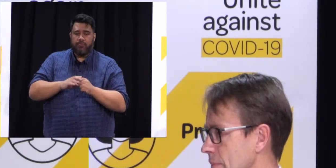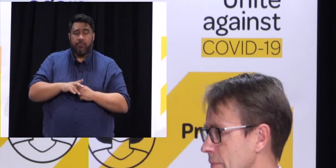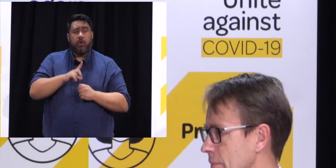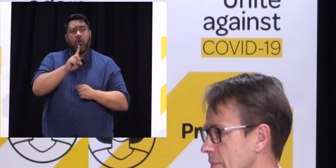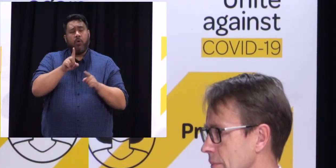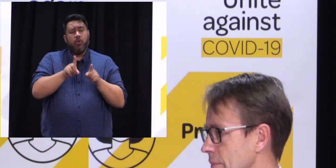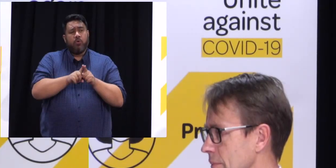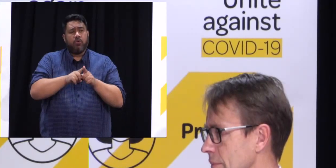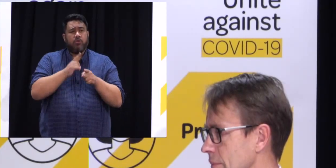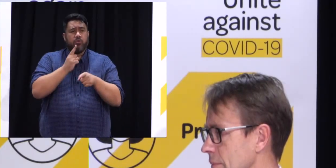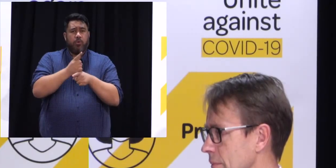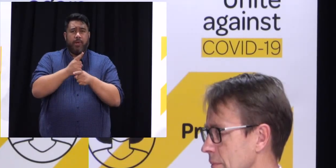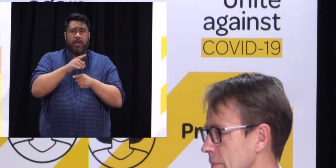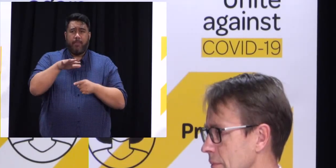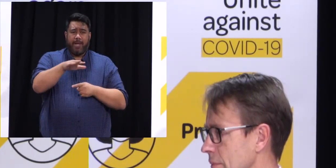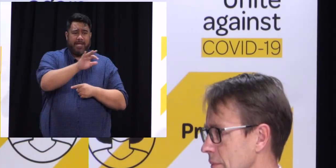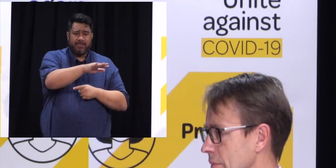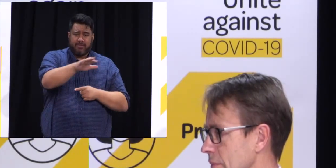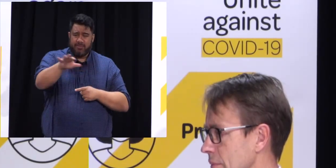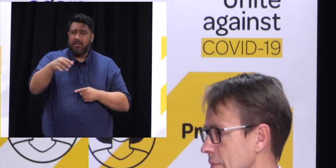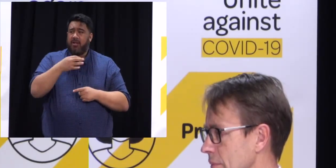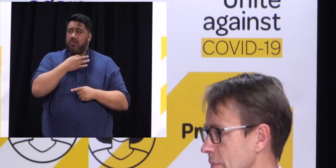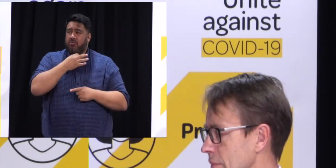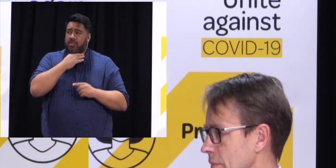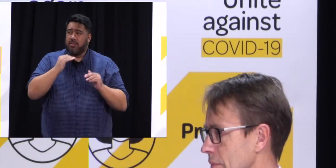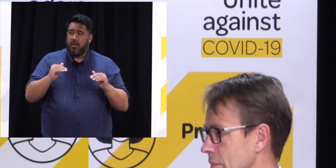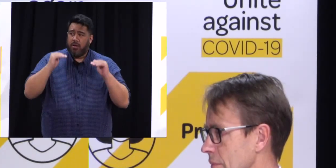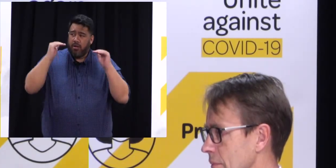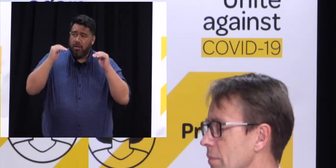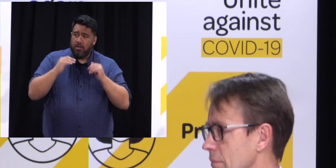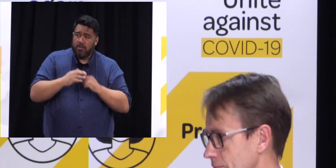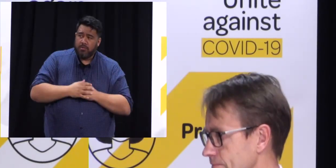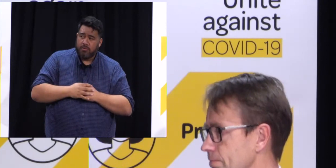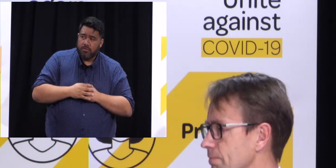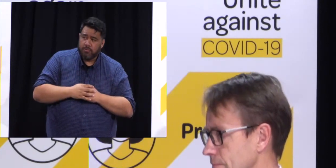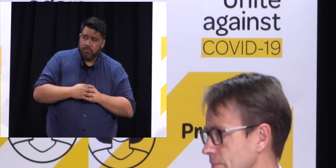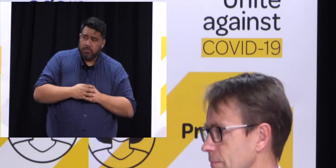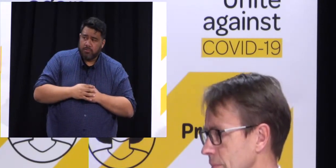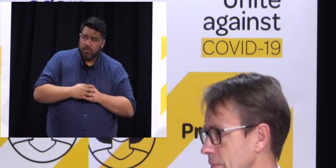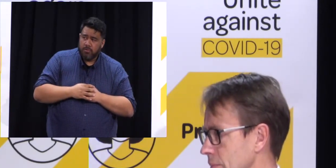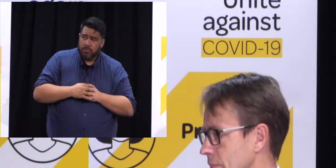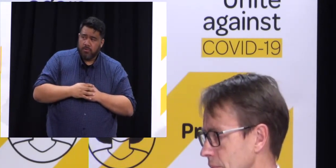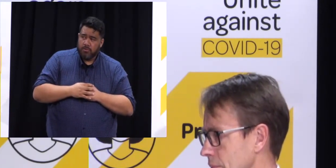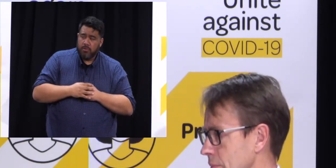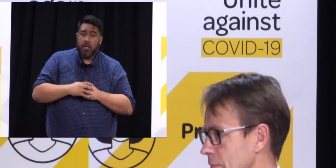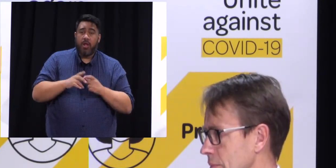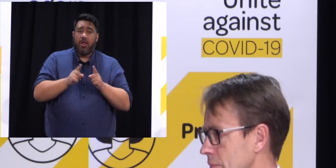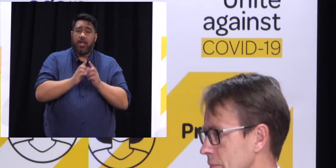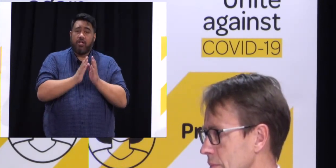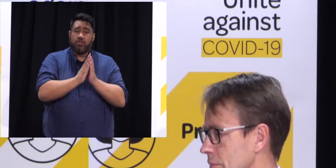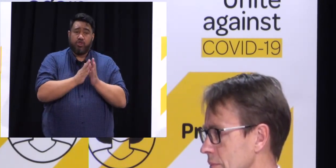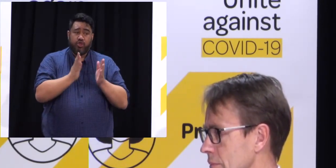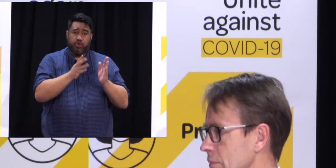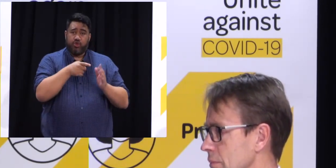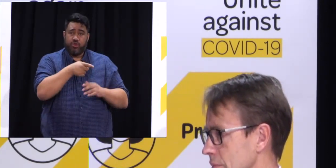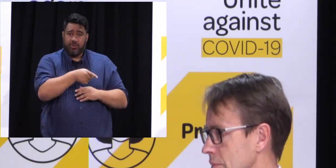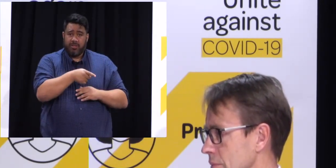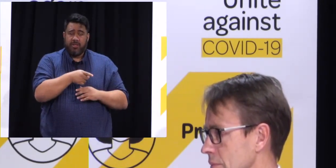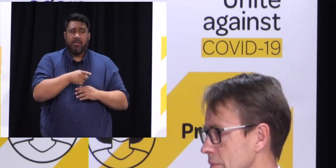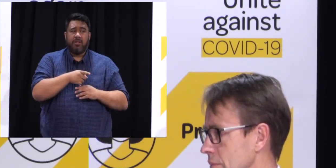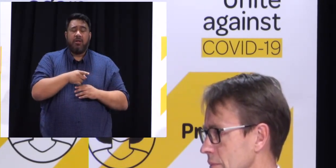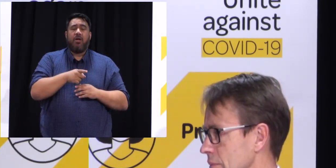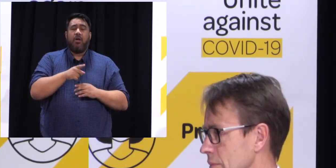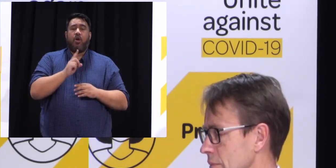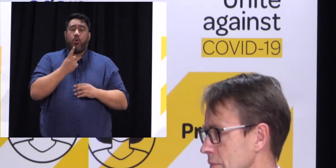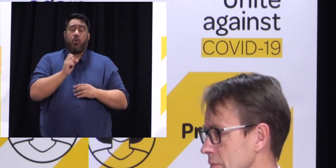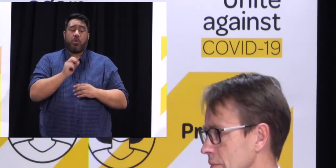places were super spreader events? It's clear that some of them had some spread, like this church, but we haven't really seen an explosion of cases yet.